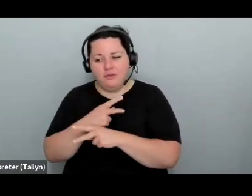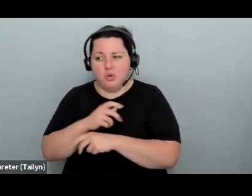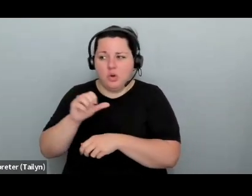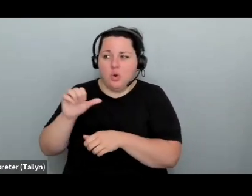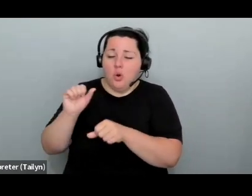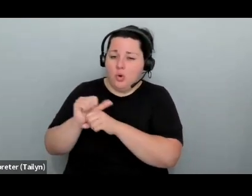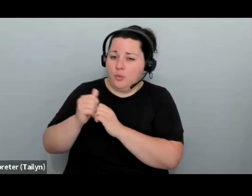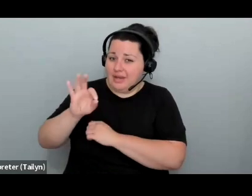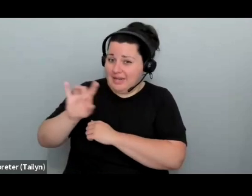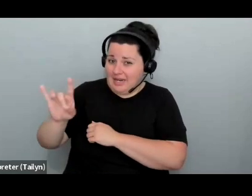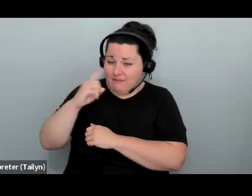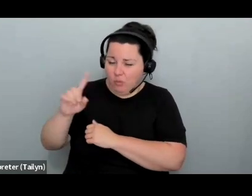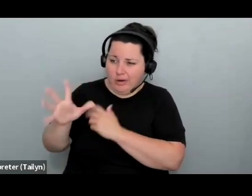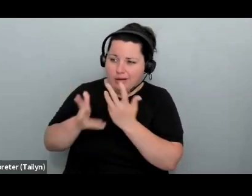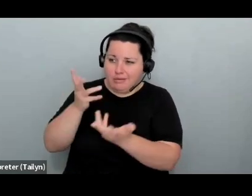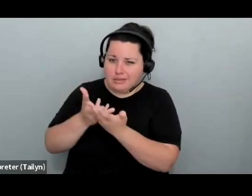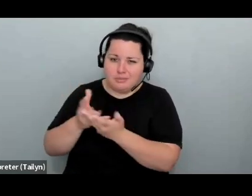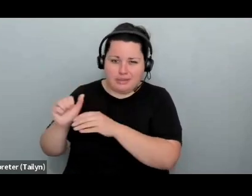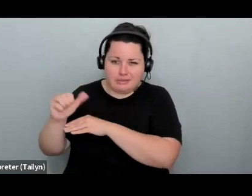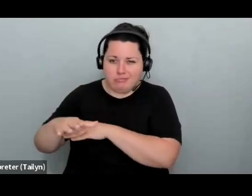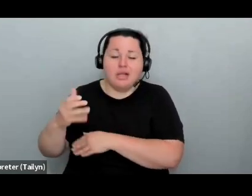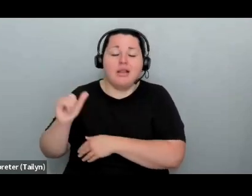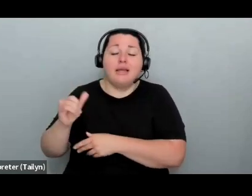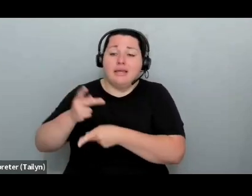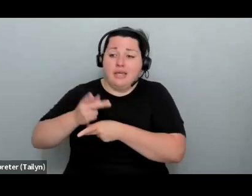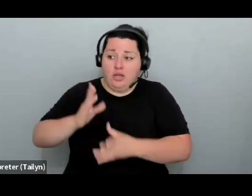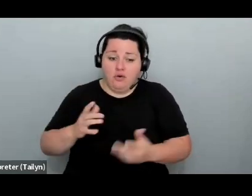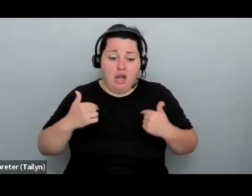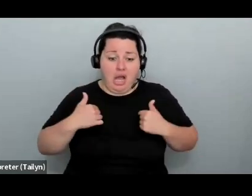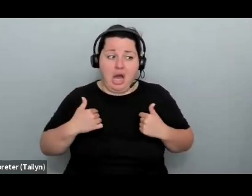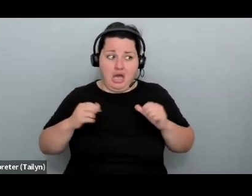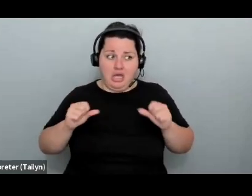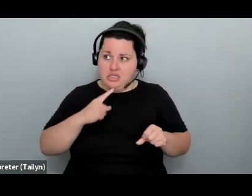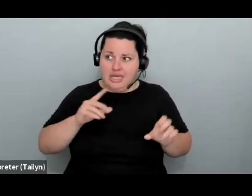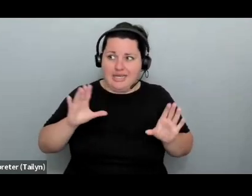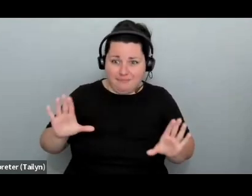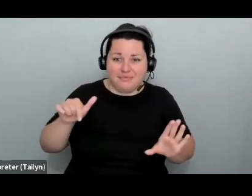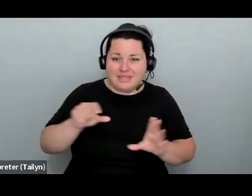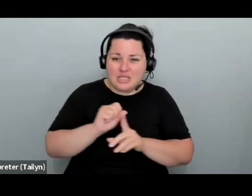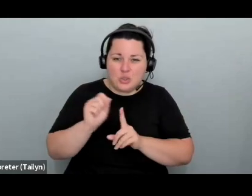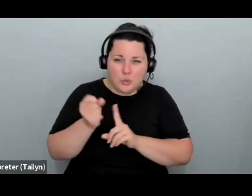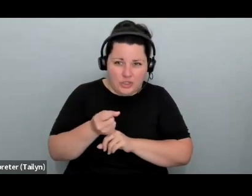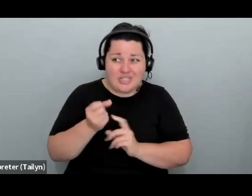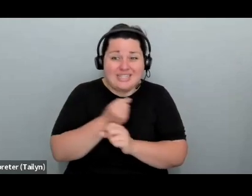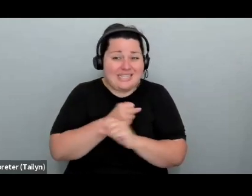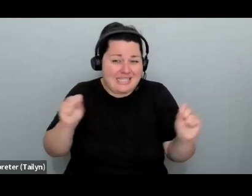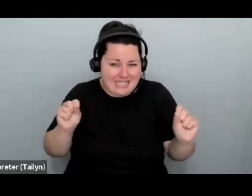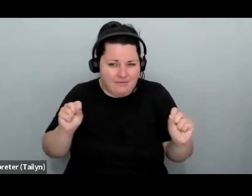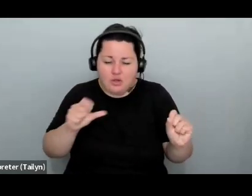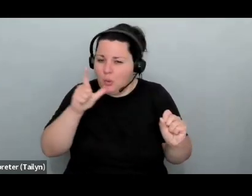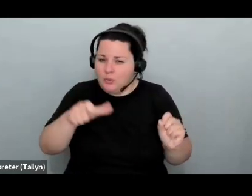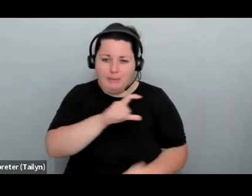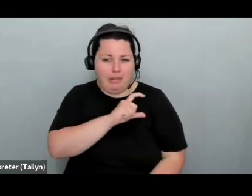988 for a customized deployment, where as a caregiver, I have the ability to say, this situation is safe. I don't need